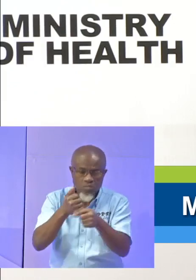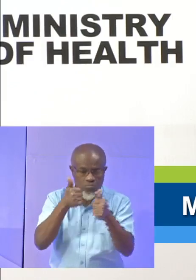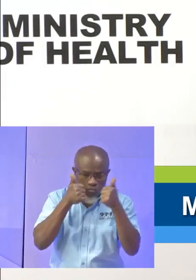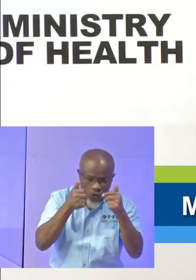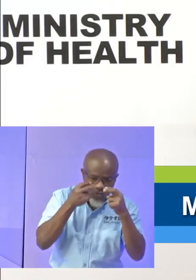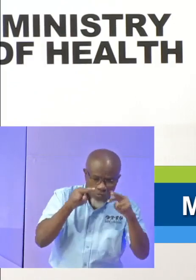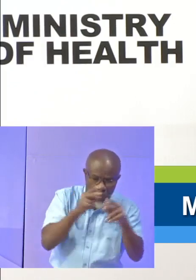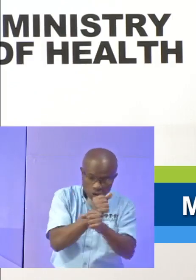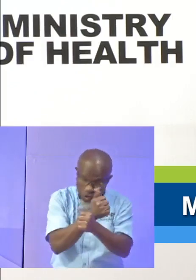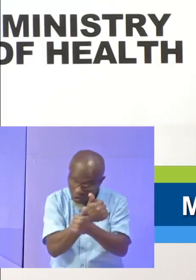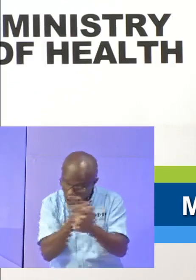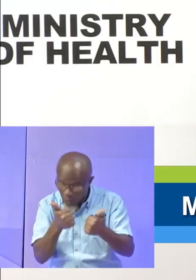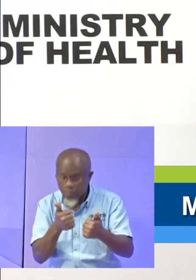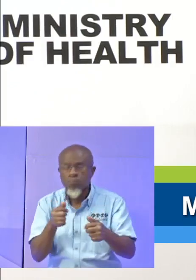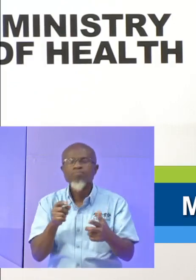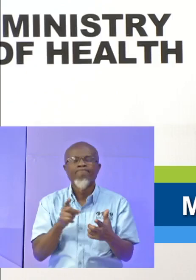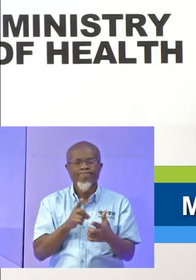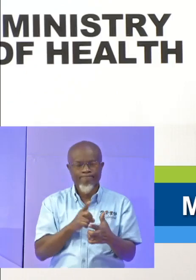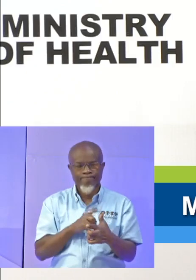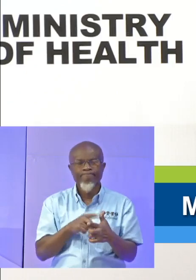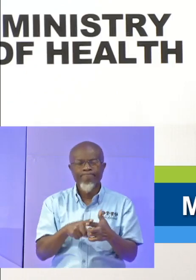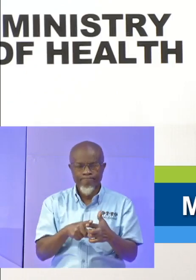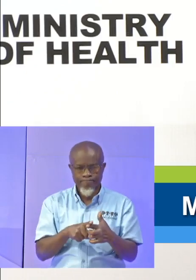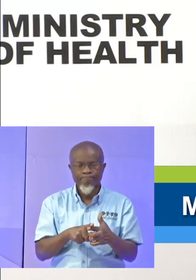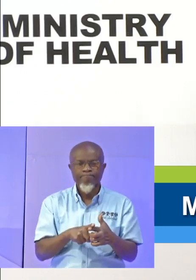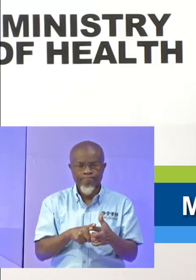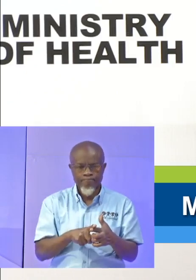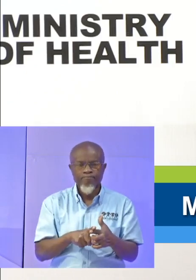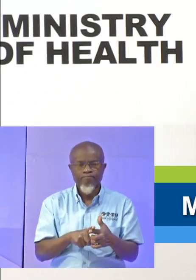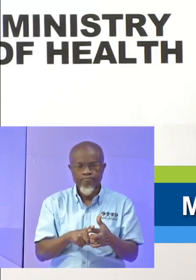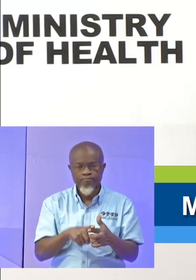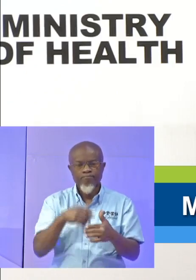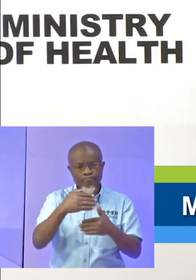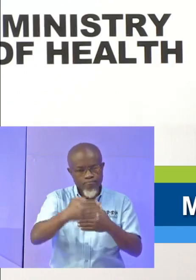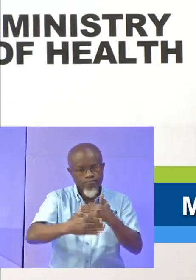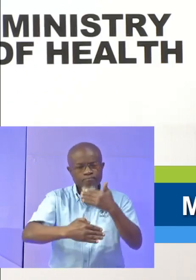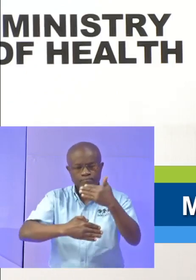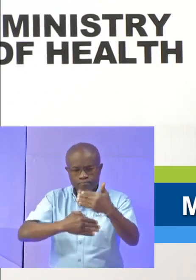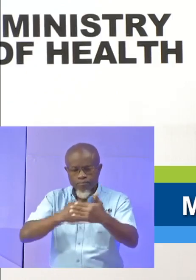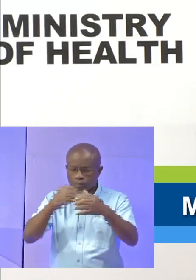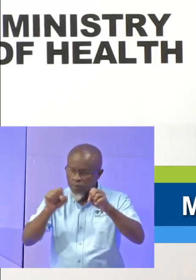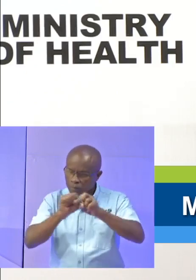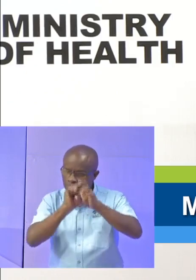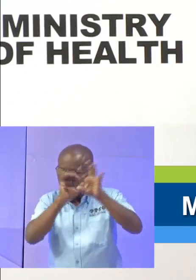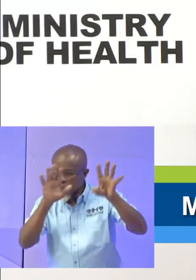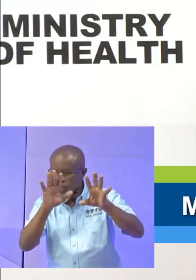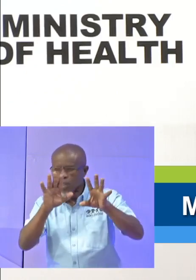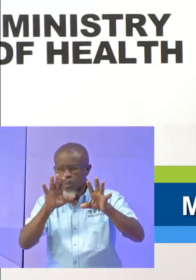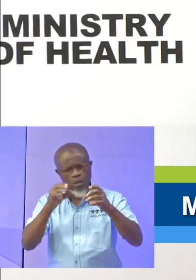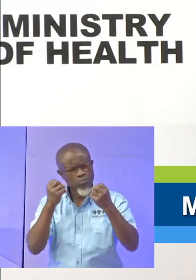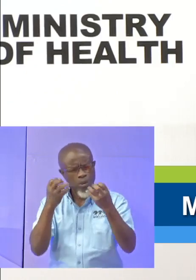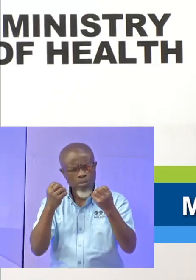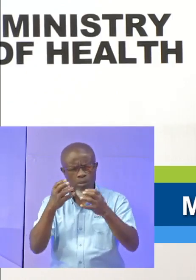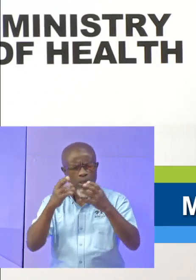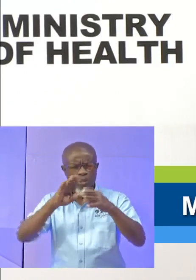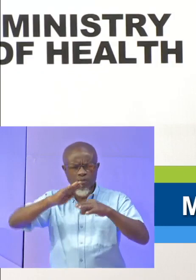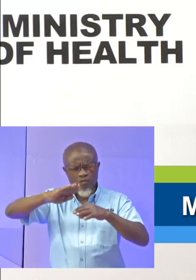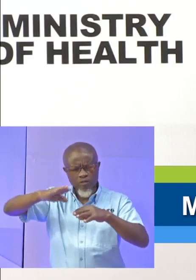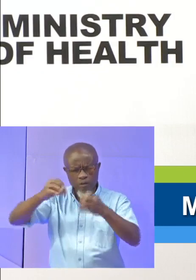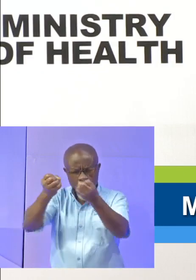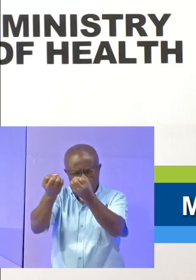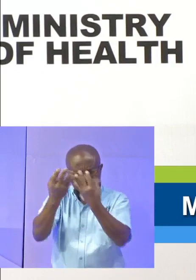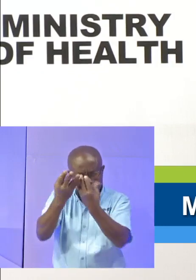manufacturing practices, that the process is clear. So there's a lot of information that is submitted and was moved through.